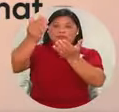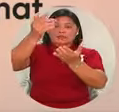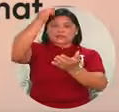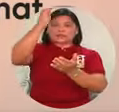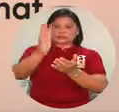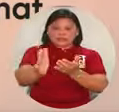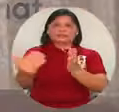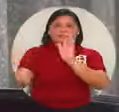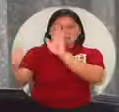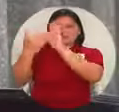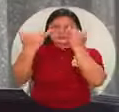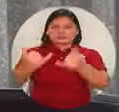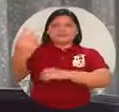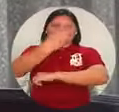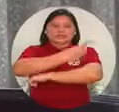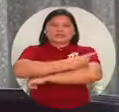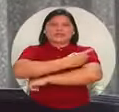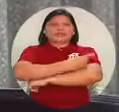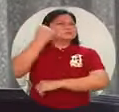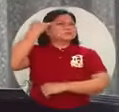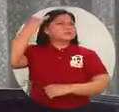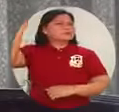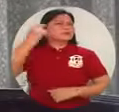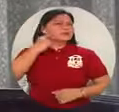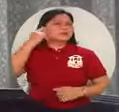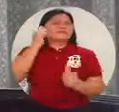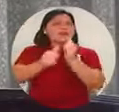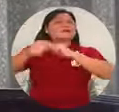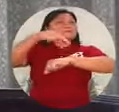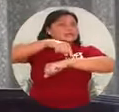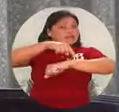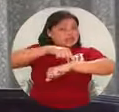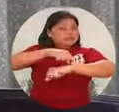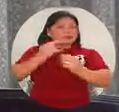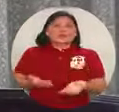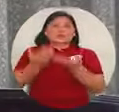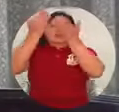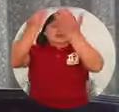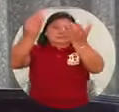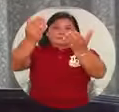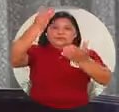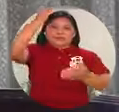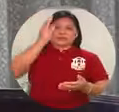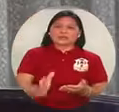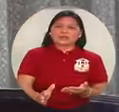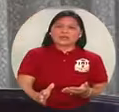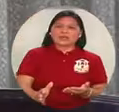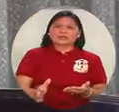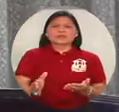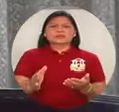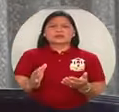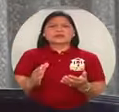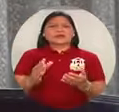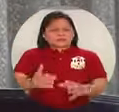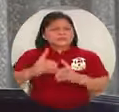against that day." Can you imagine every time we make commitment to the Lord, he really, really keep